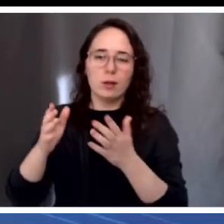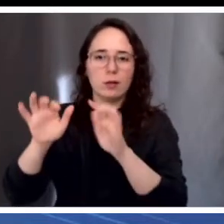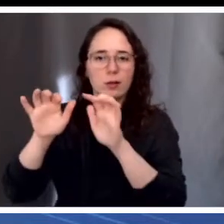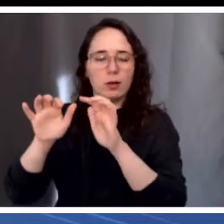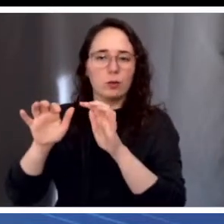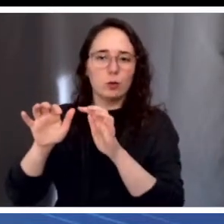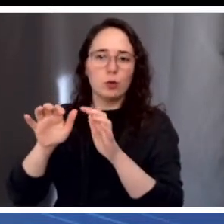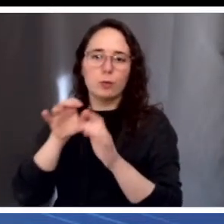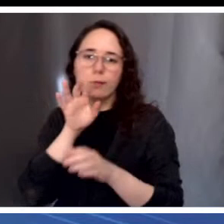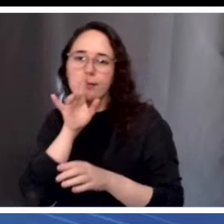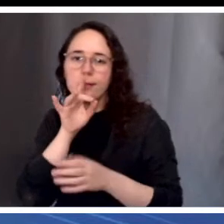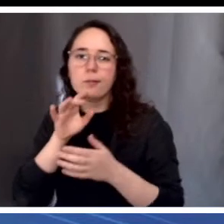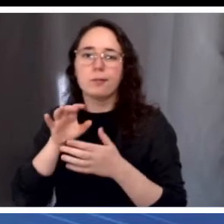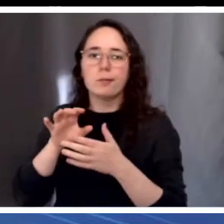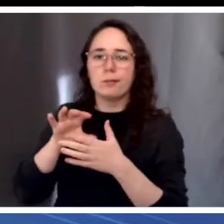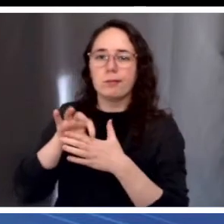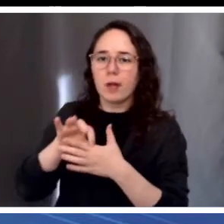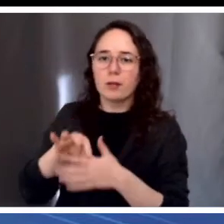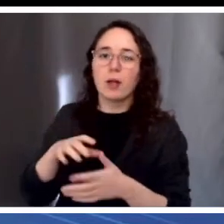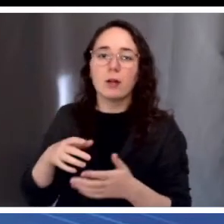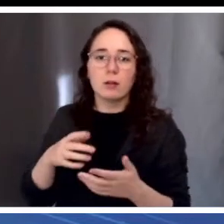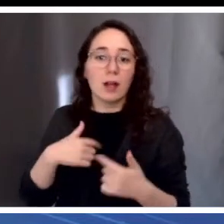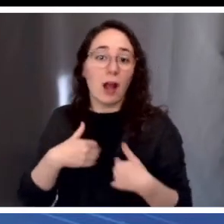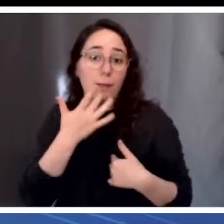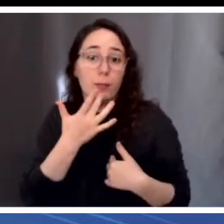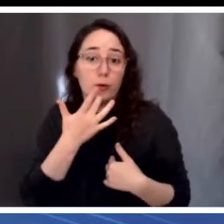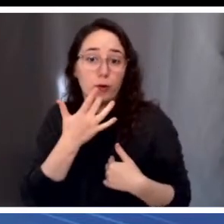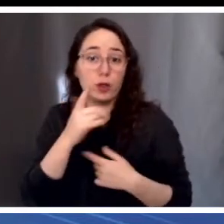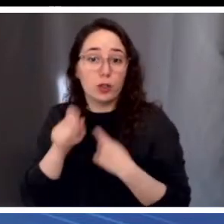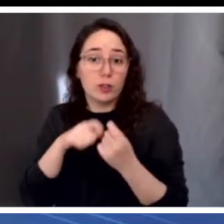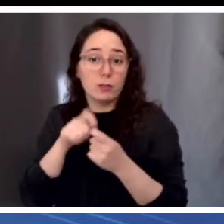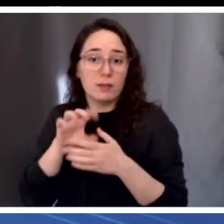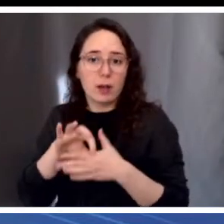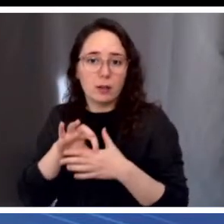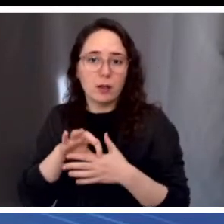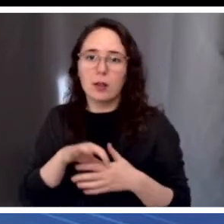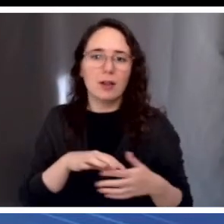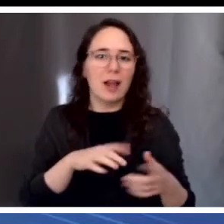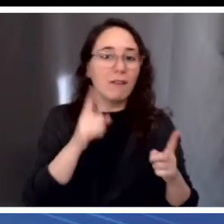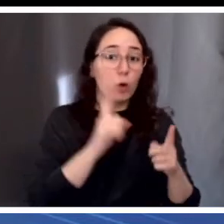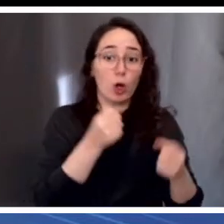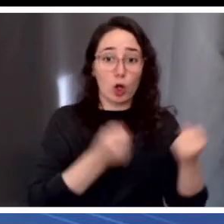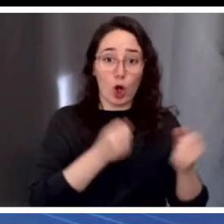others. And for example, the type of scene you're talking about, I'm not your girl.